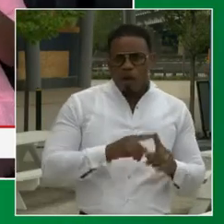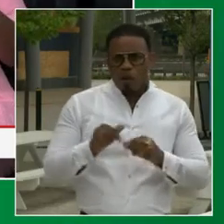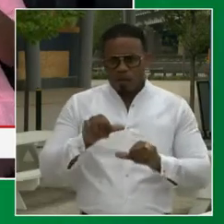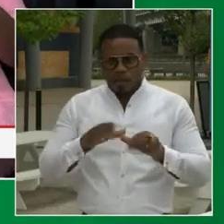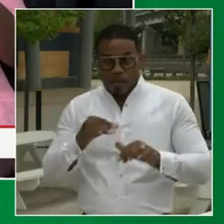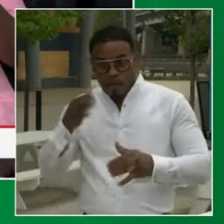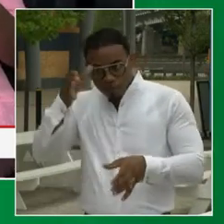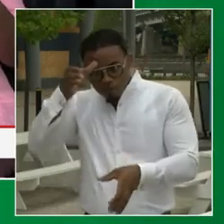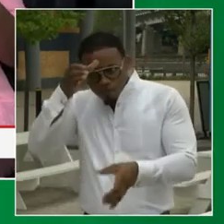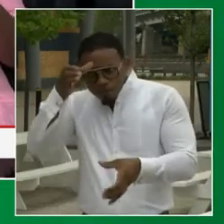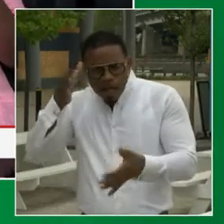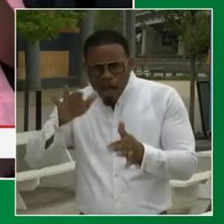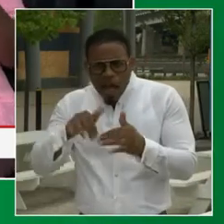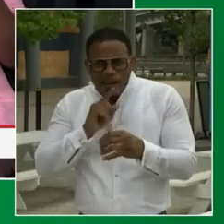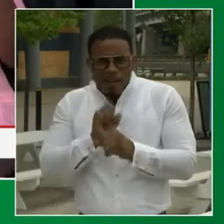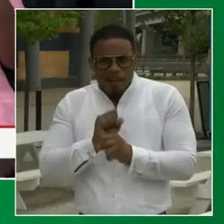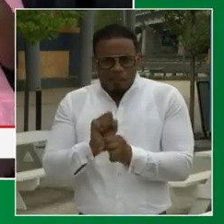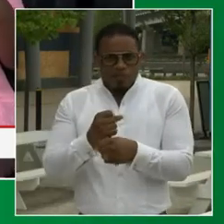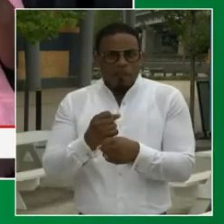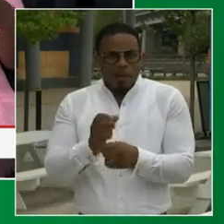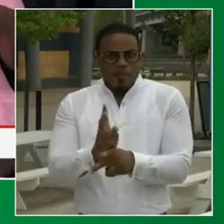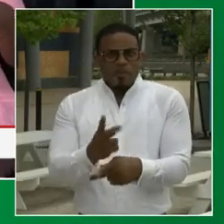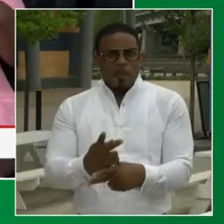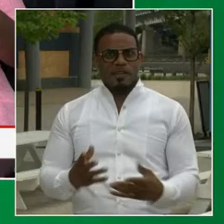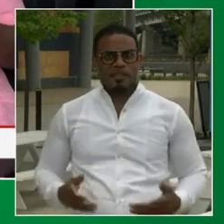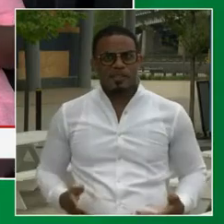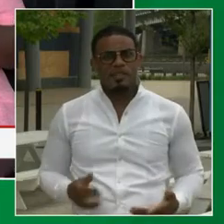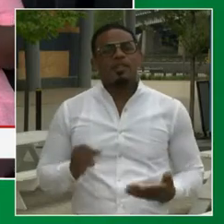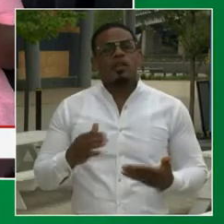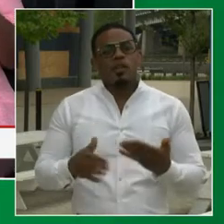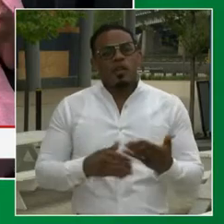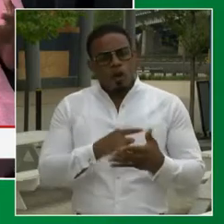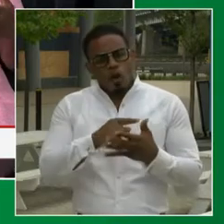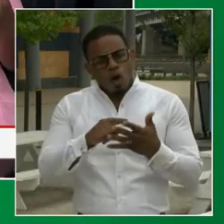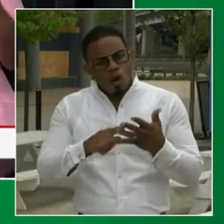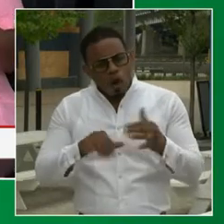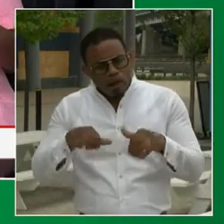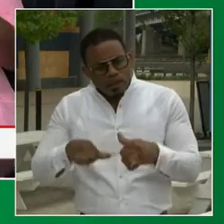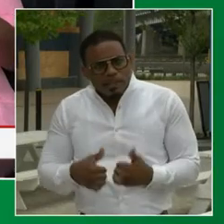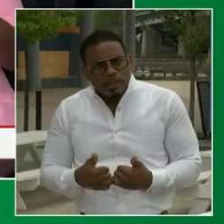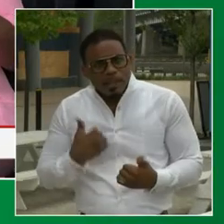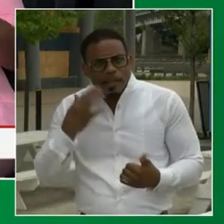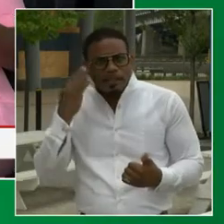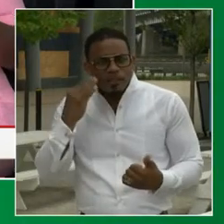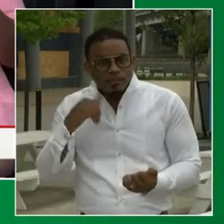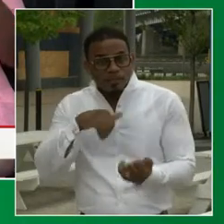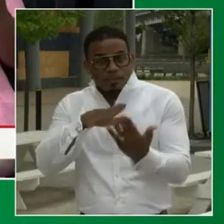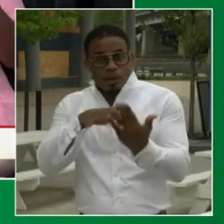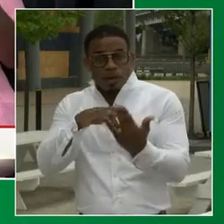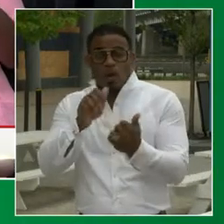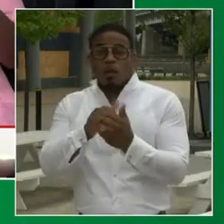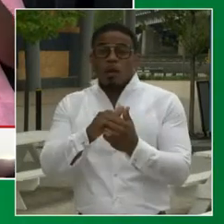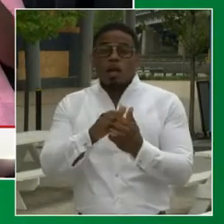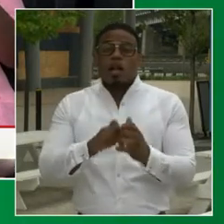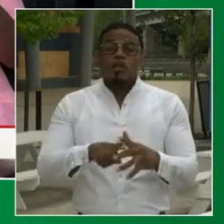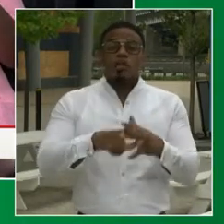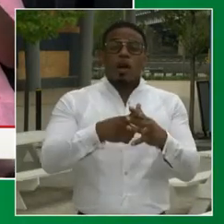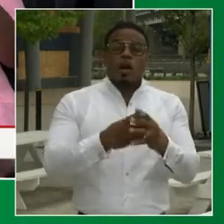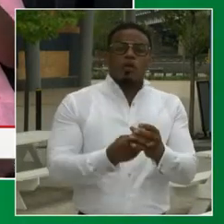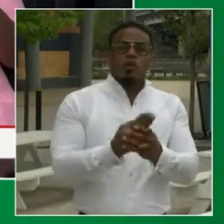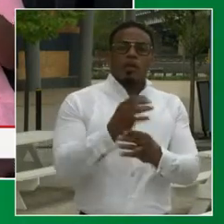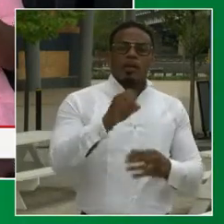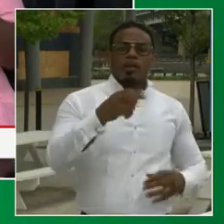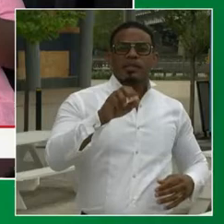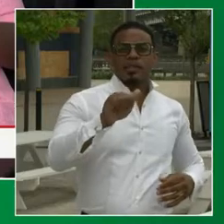the know-how, like how to actually create a product. And so those are all the challenges that I faced with launching and growing